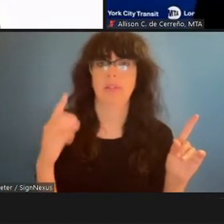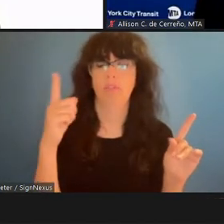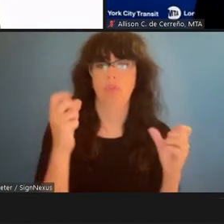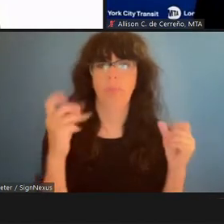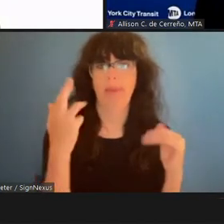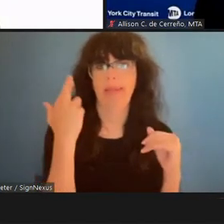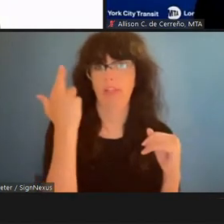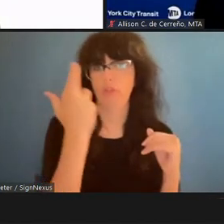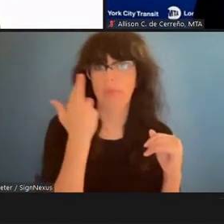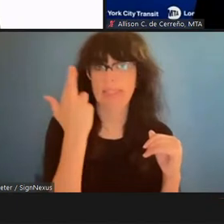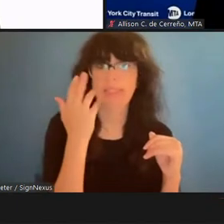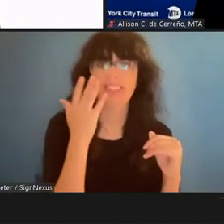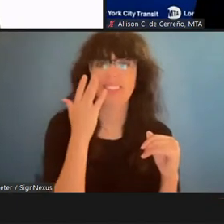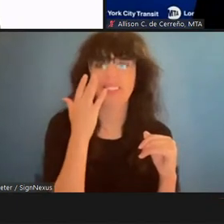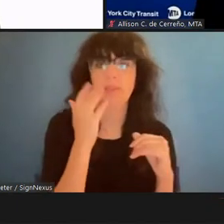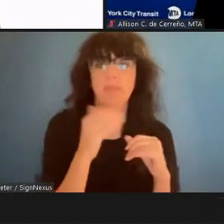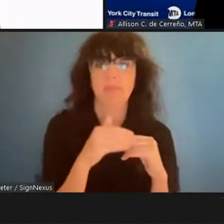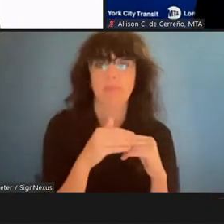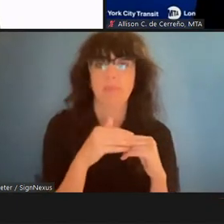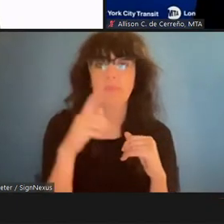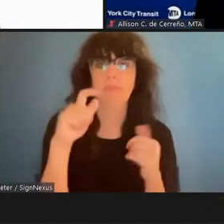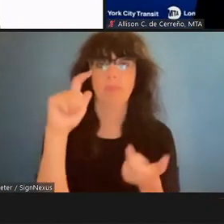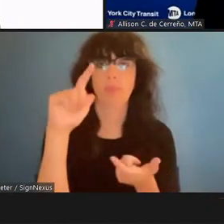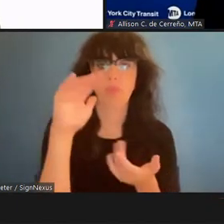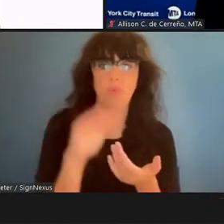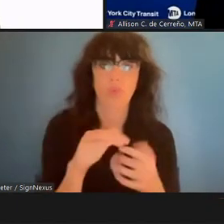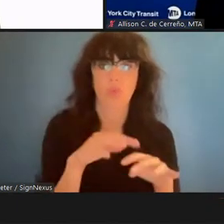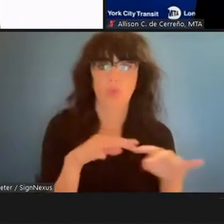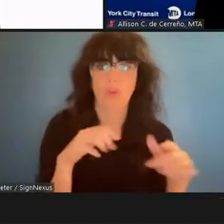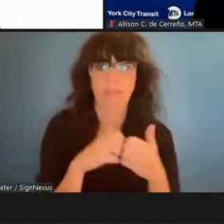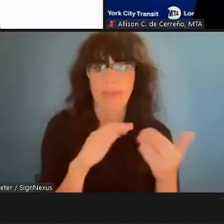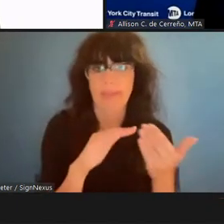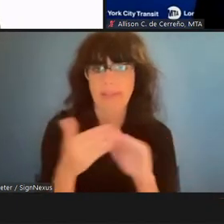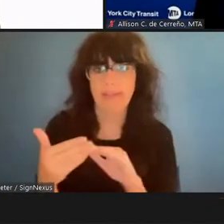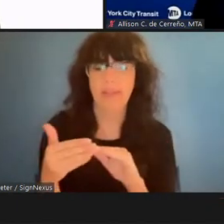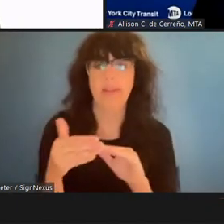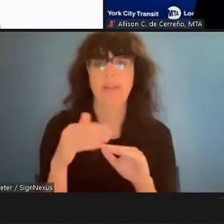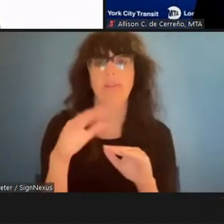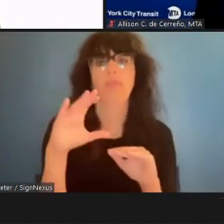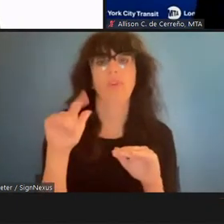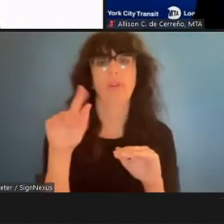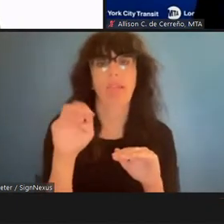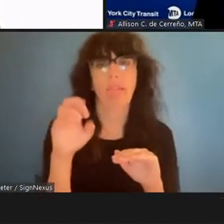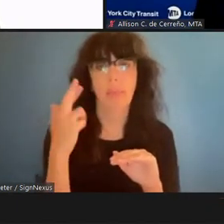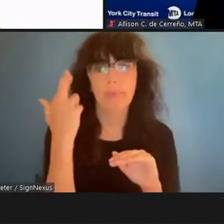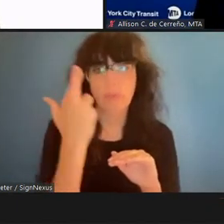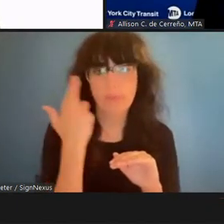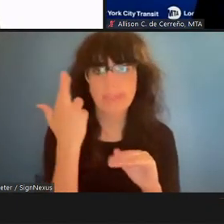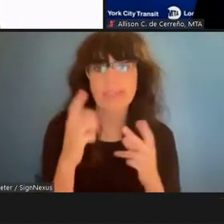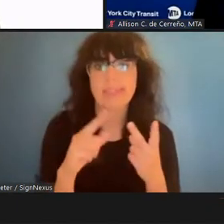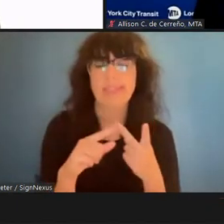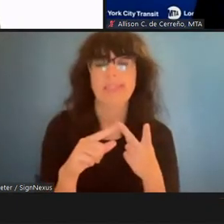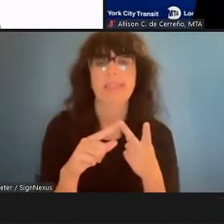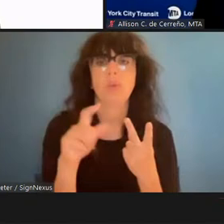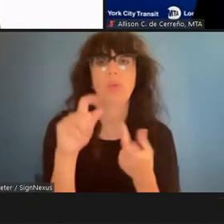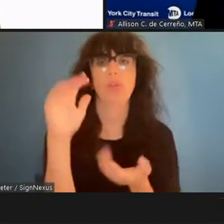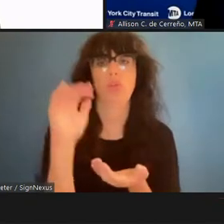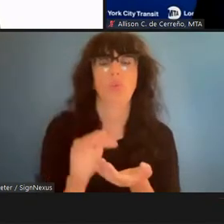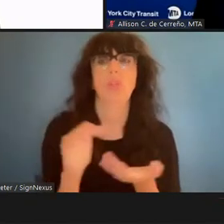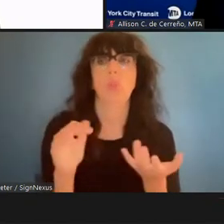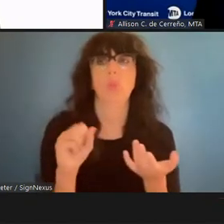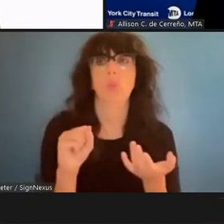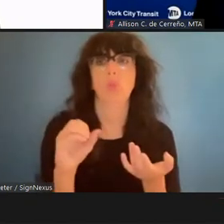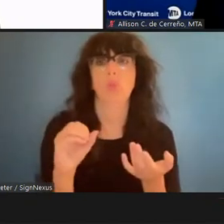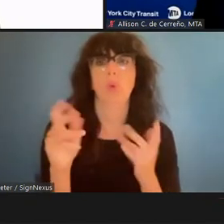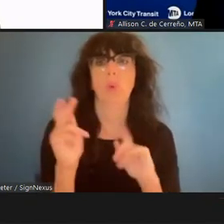reasons um we need to reduce traffic in the city for climate reasons we need to reduce it so that